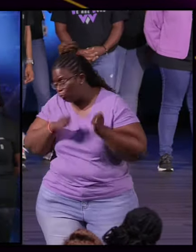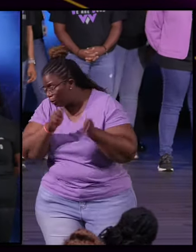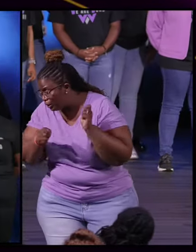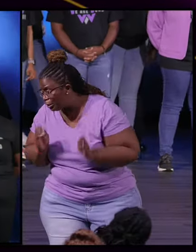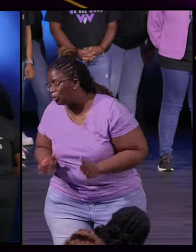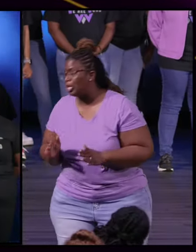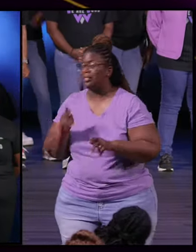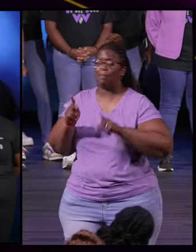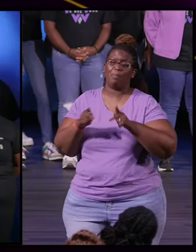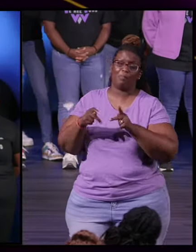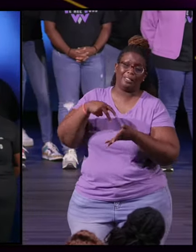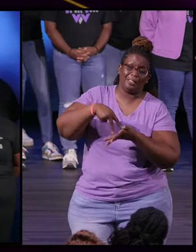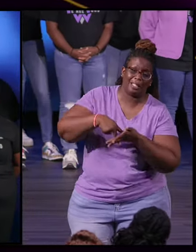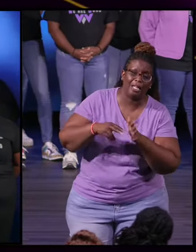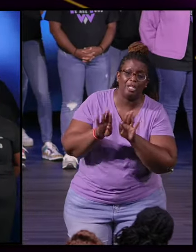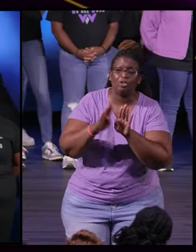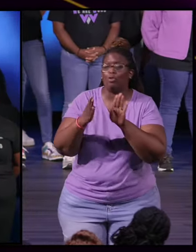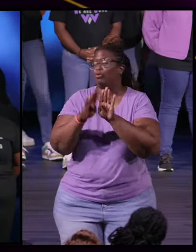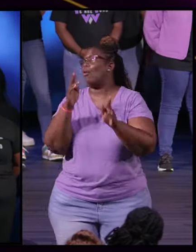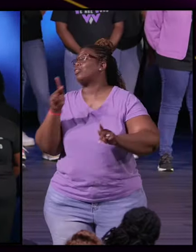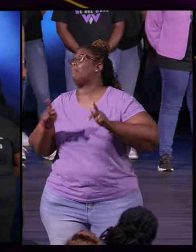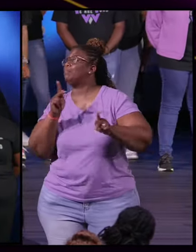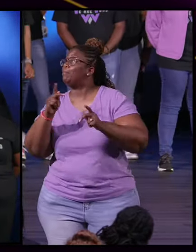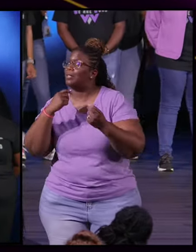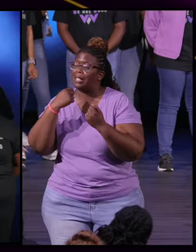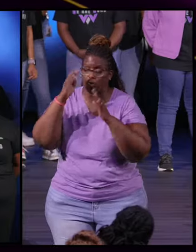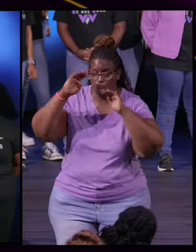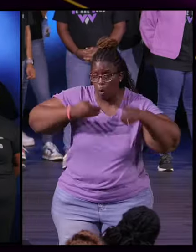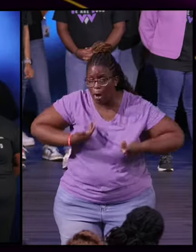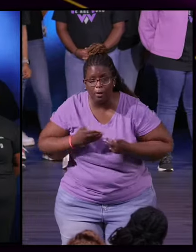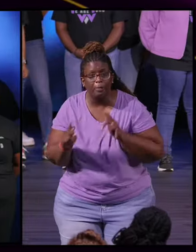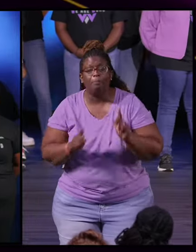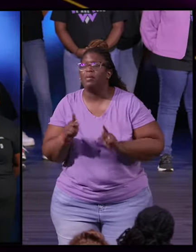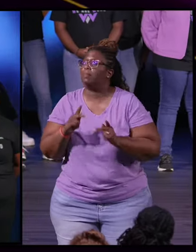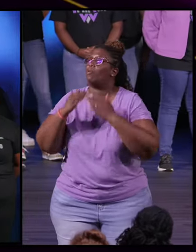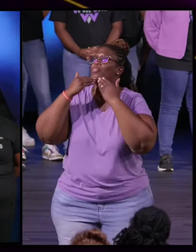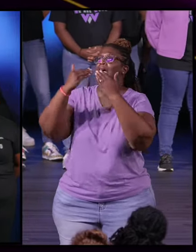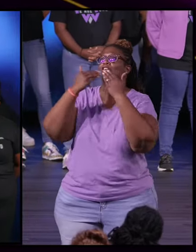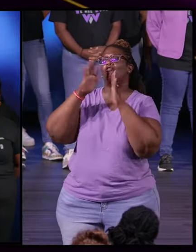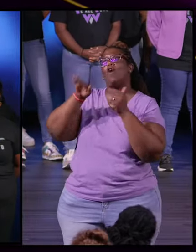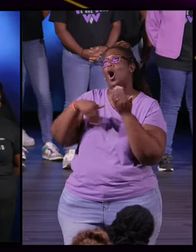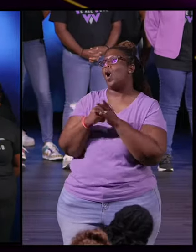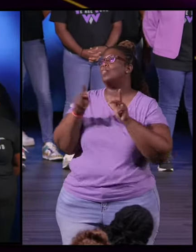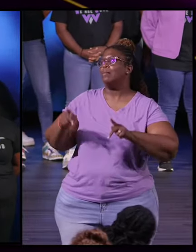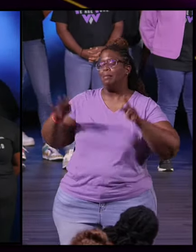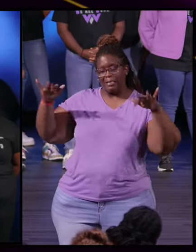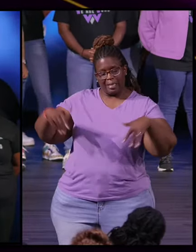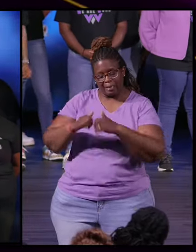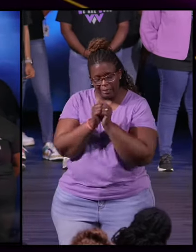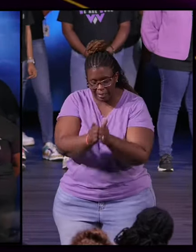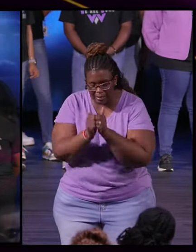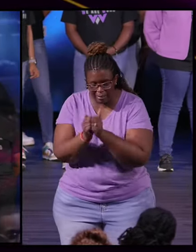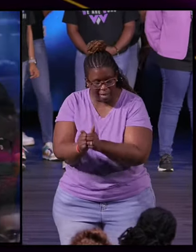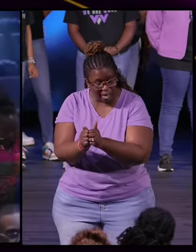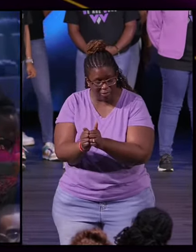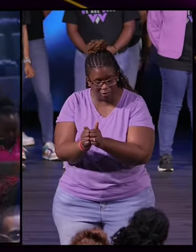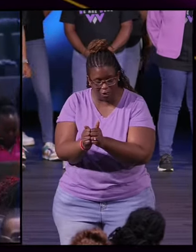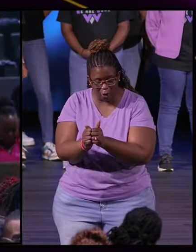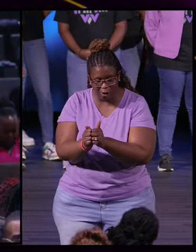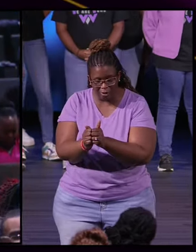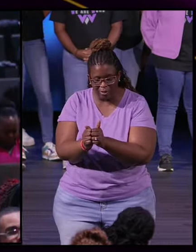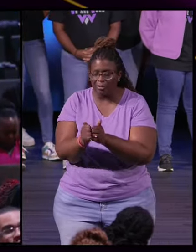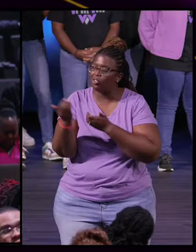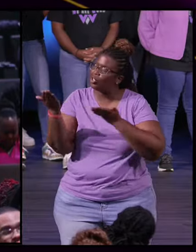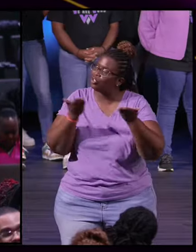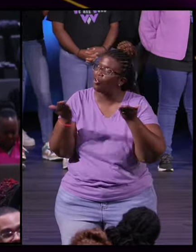the stronghold, for the greeters, God. Everyone that has collectively gathered to make this service all that you would